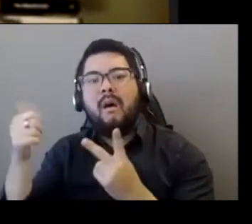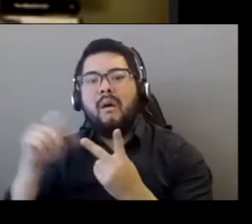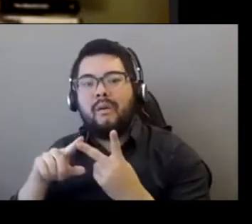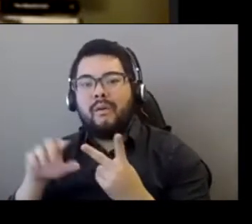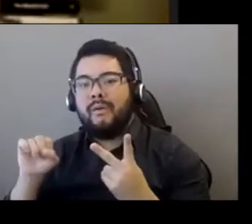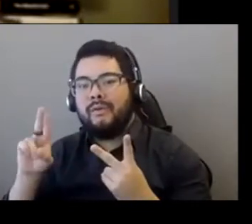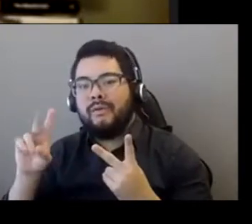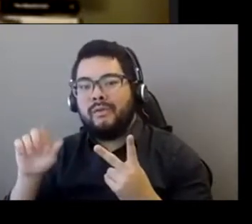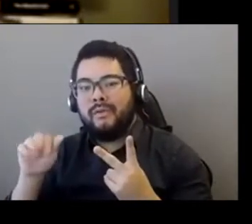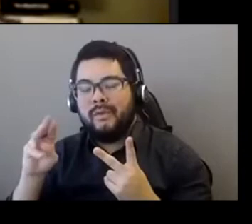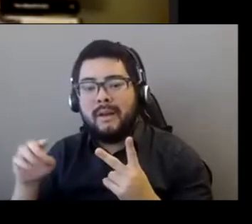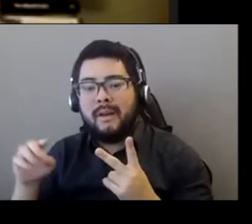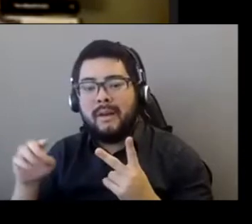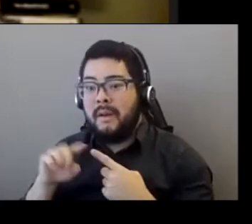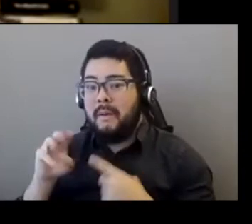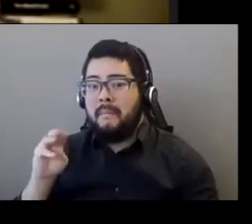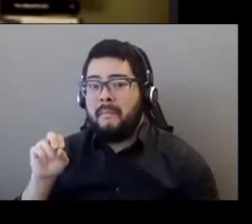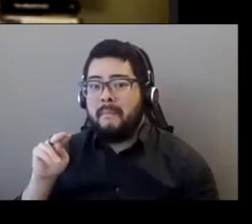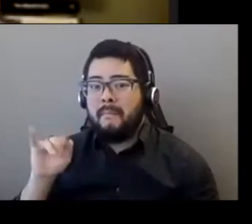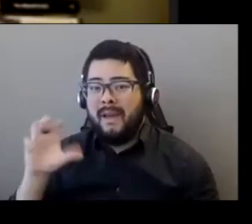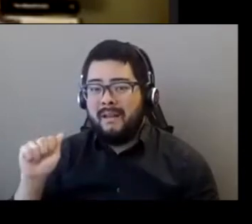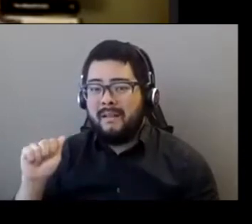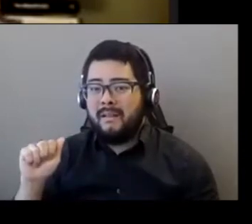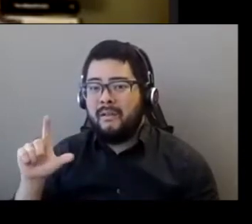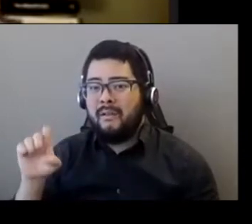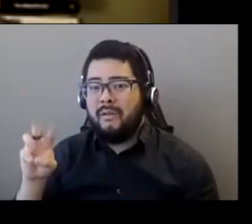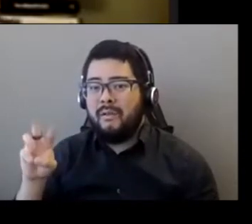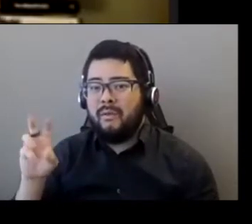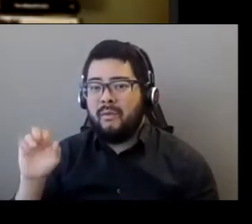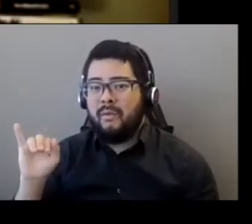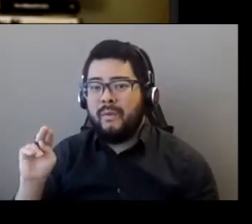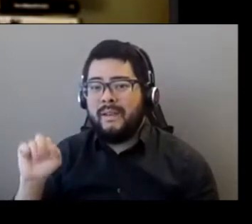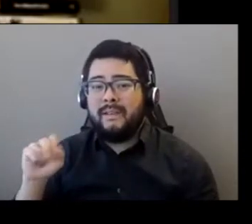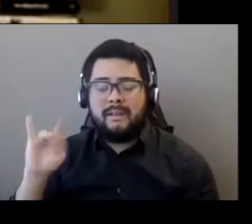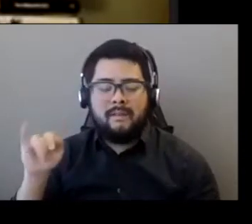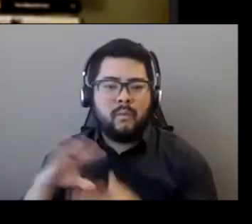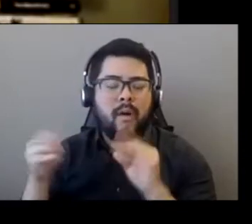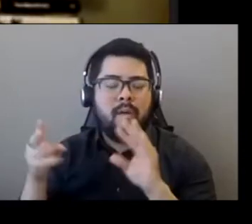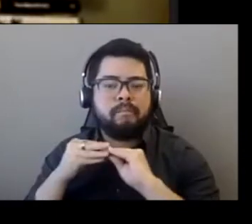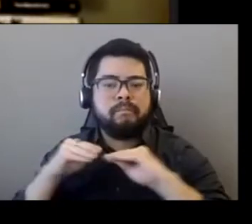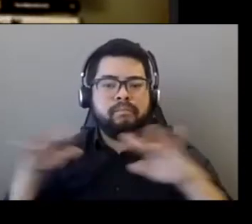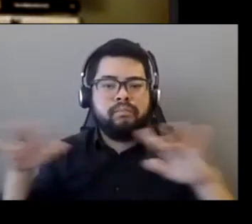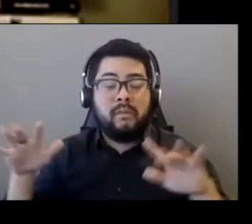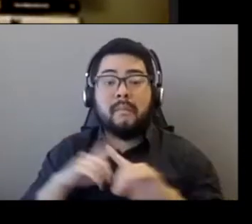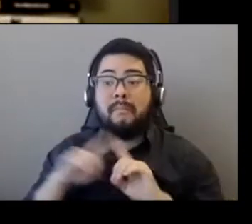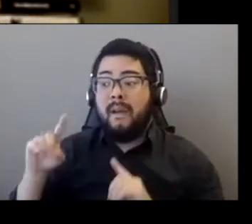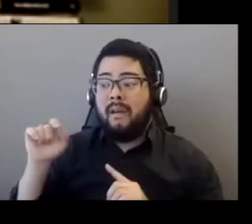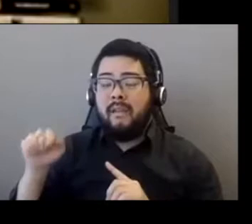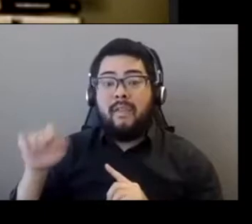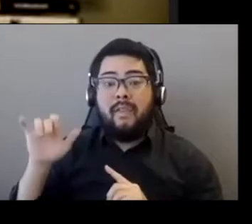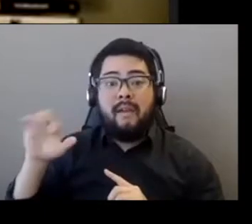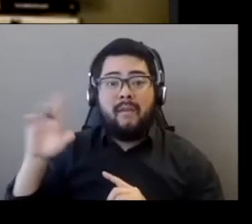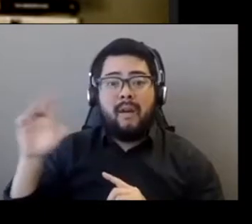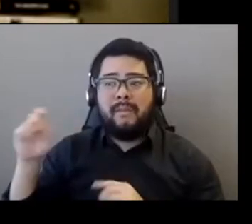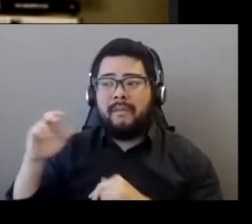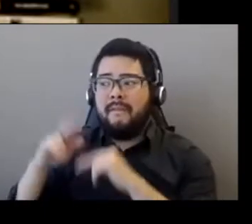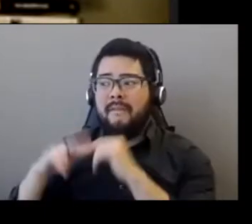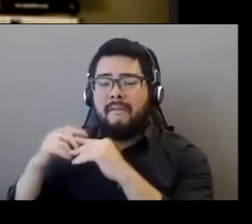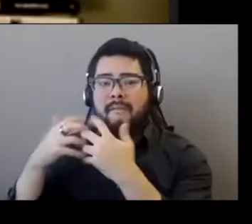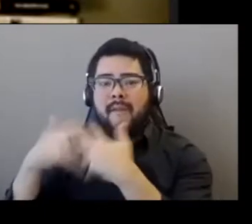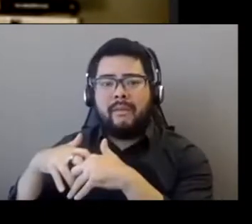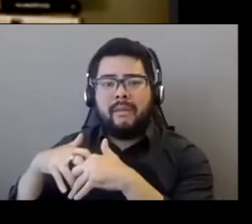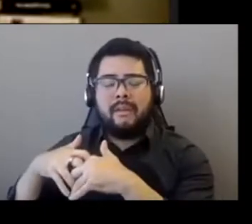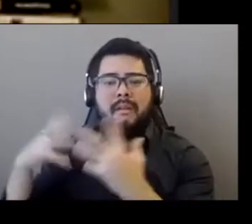the Monica Lewinsky story broke, they bombed the pharmaceutical factory, the only pharmaceutical factory in Sudan, saying